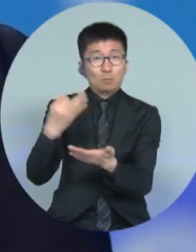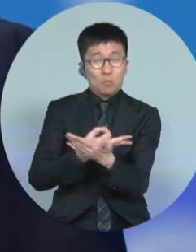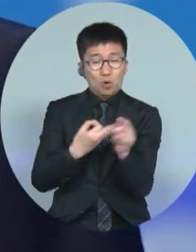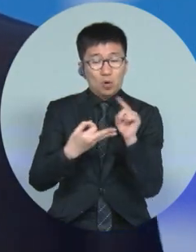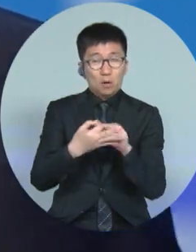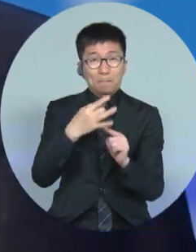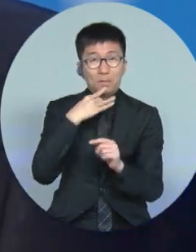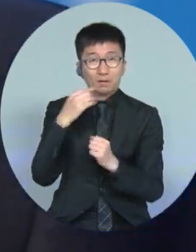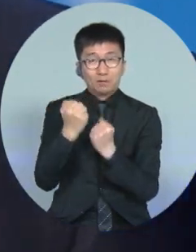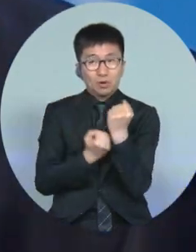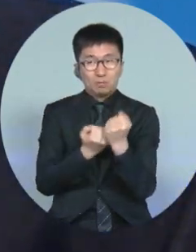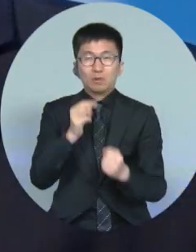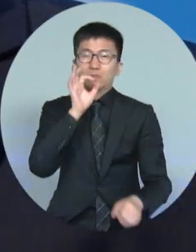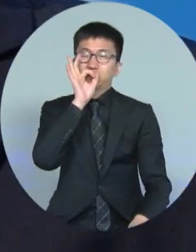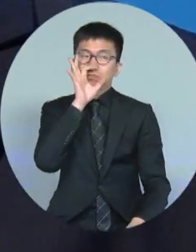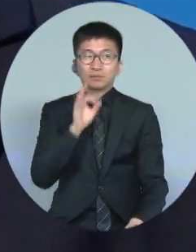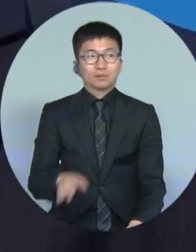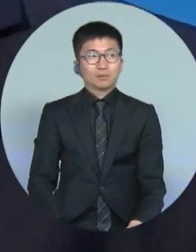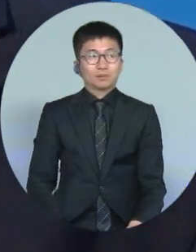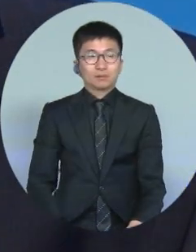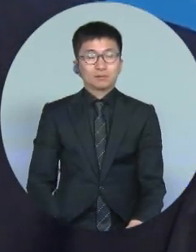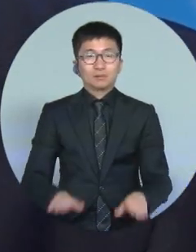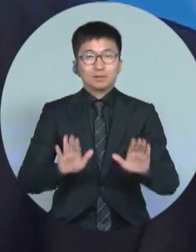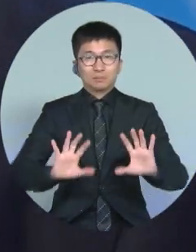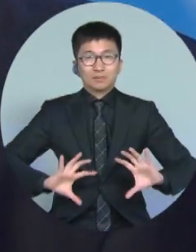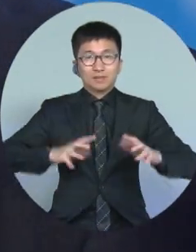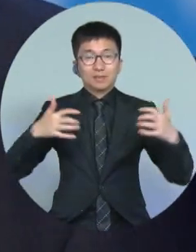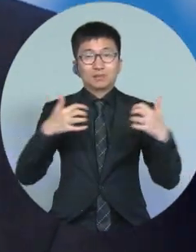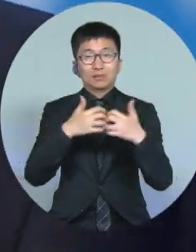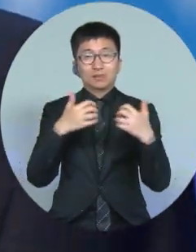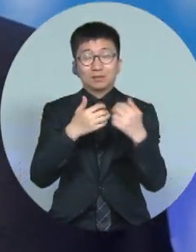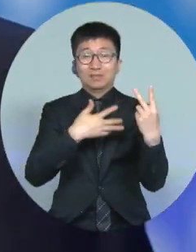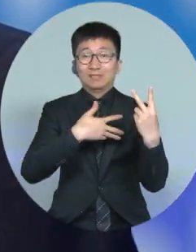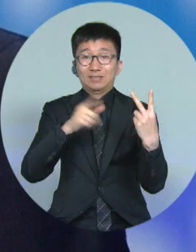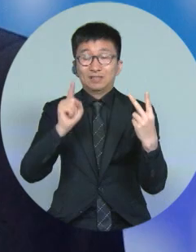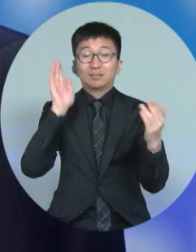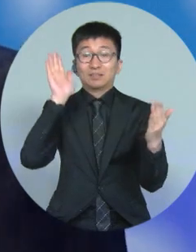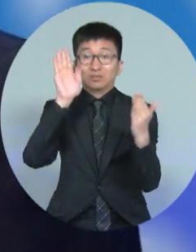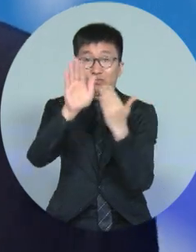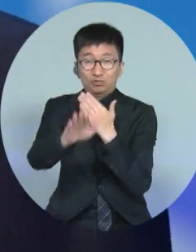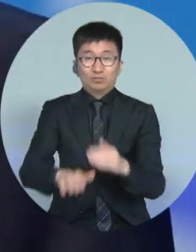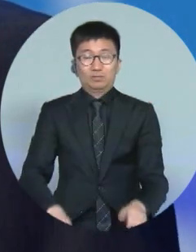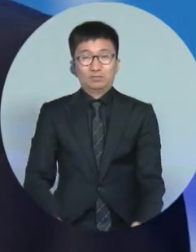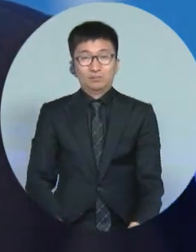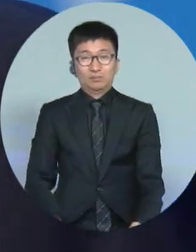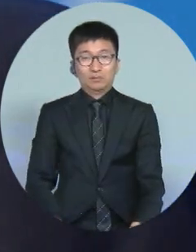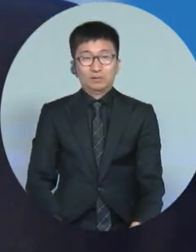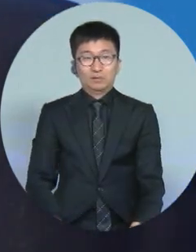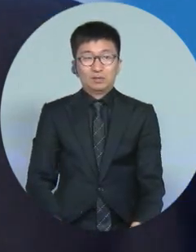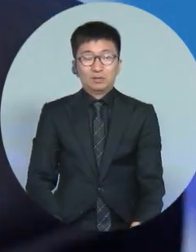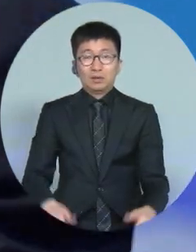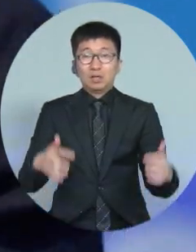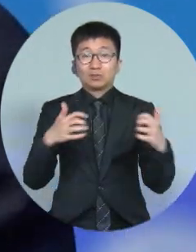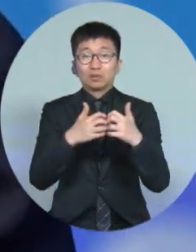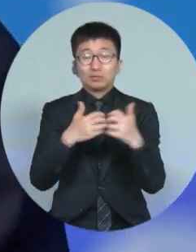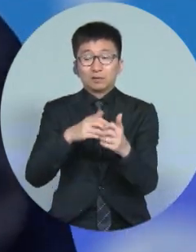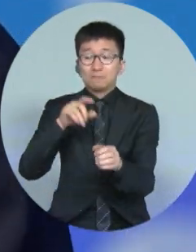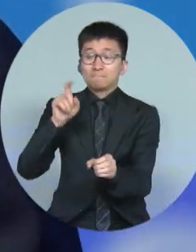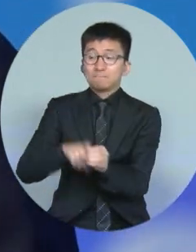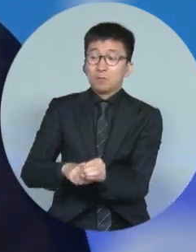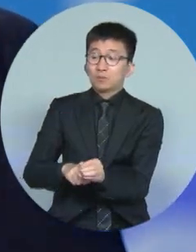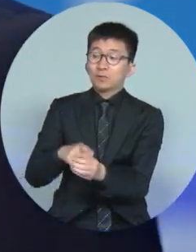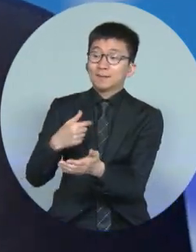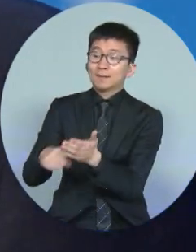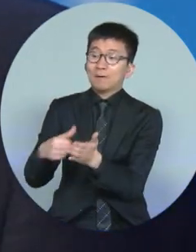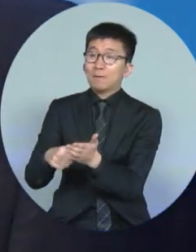the Second World War as a measure of mobilizable resources for war. And we still use it as